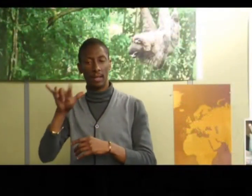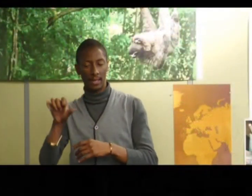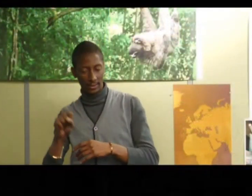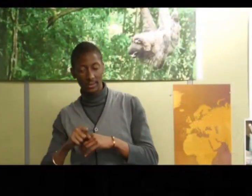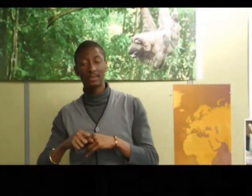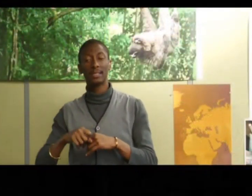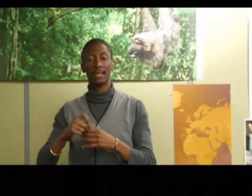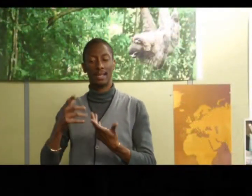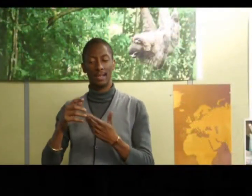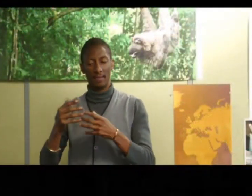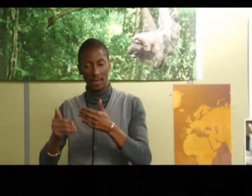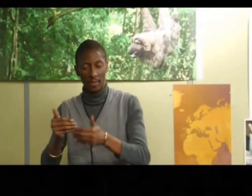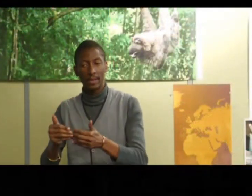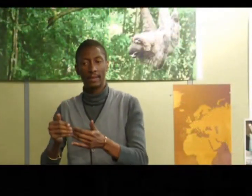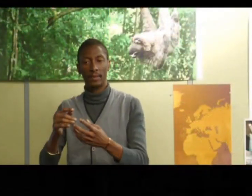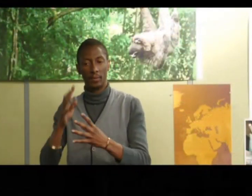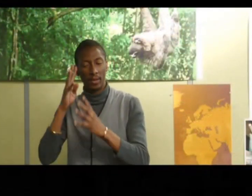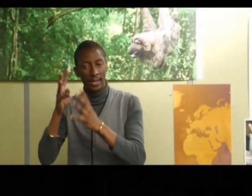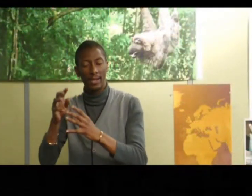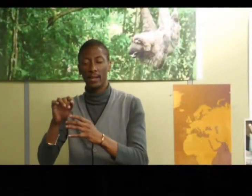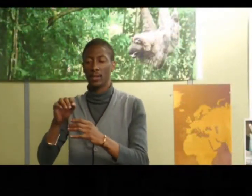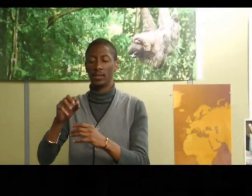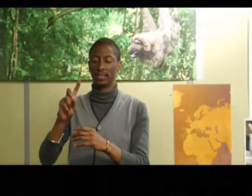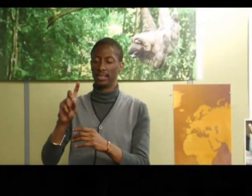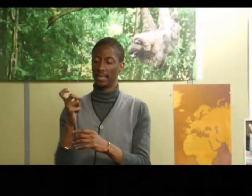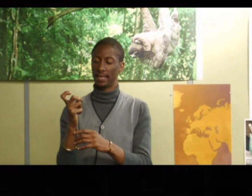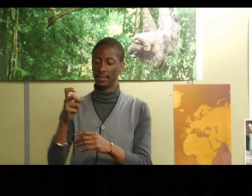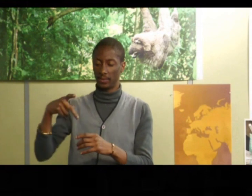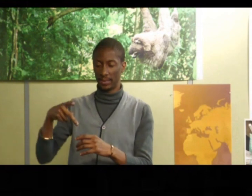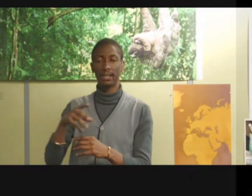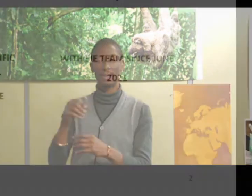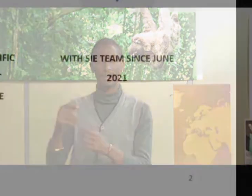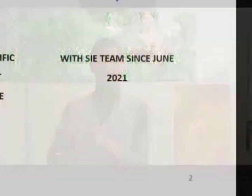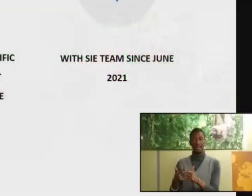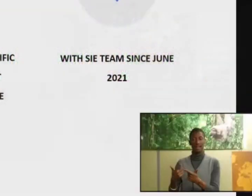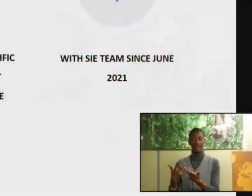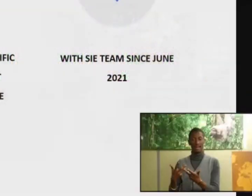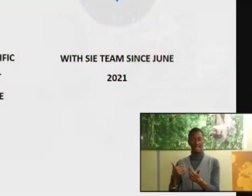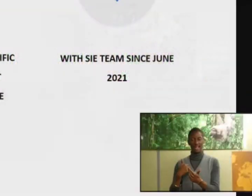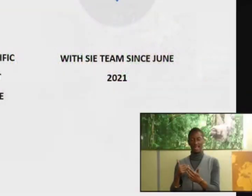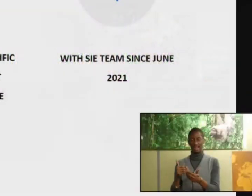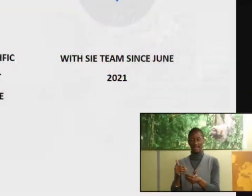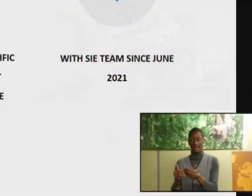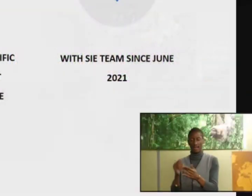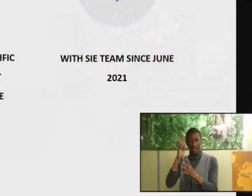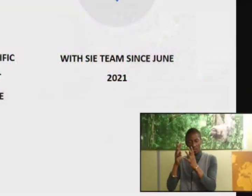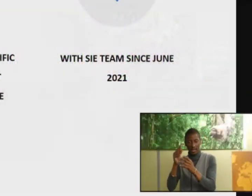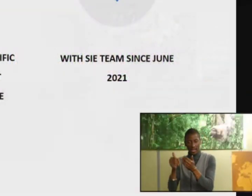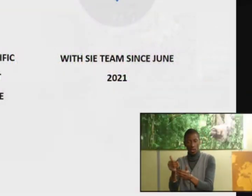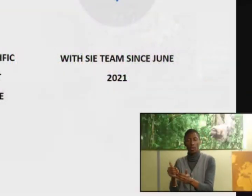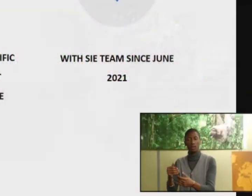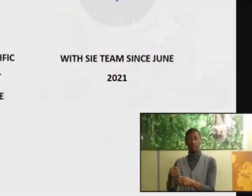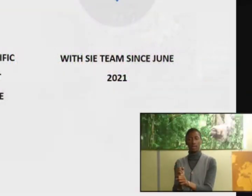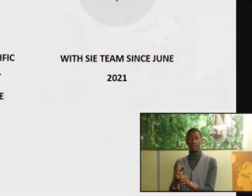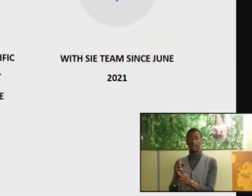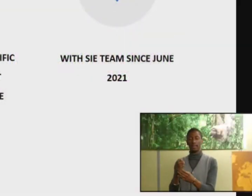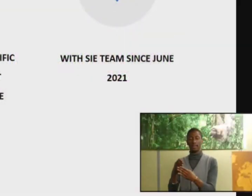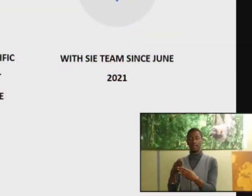then at a fabricator in the Midwest called Split Rock Studios. It's been a fun